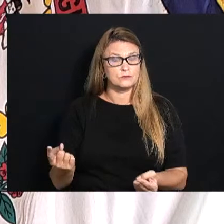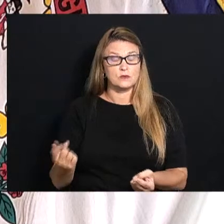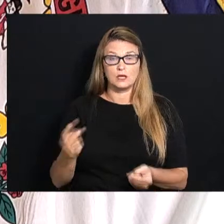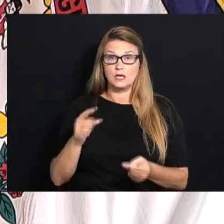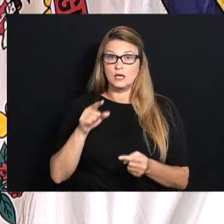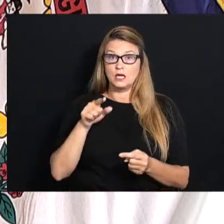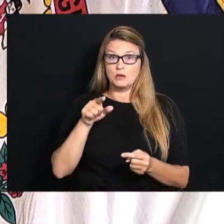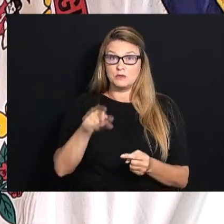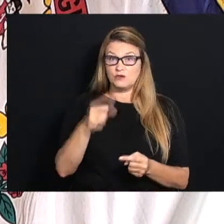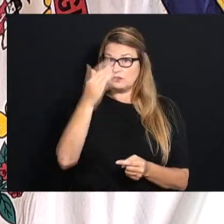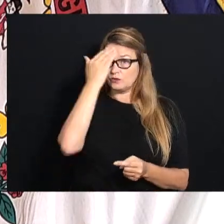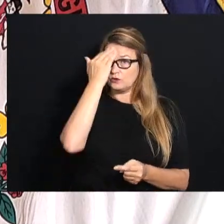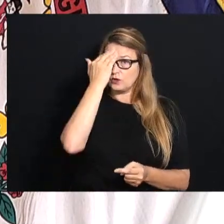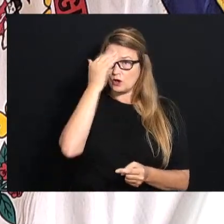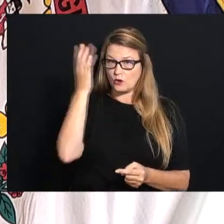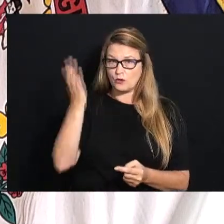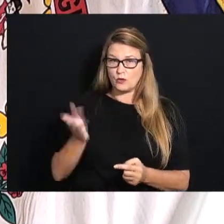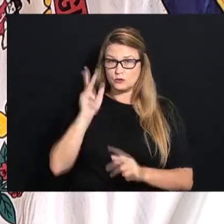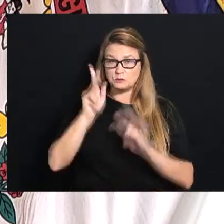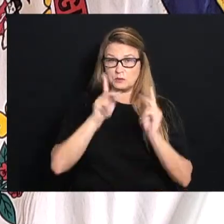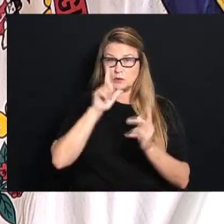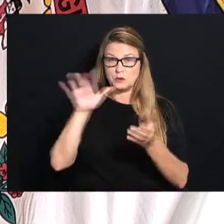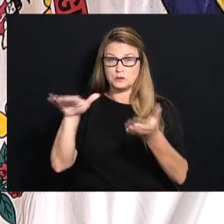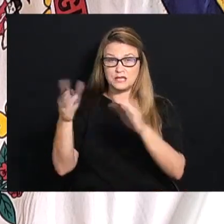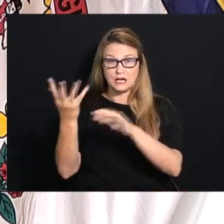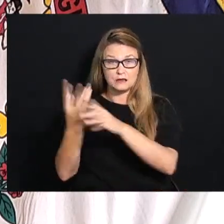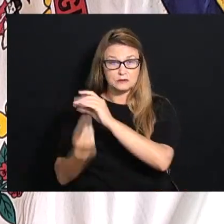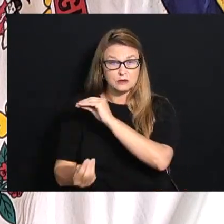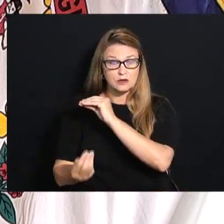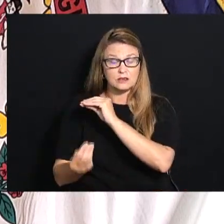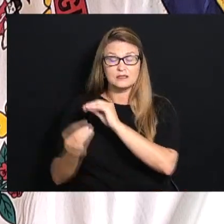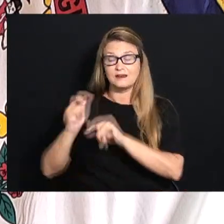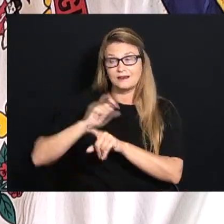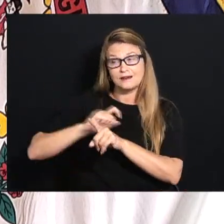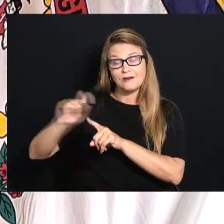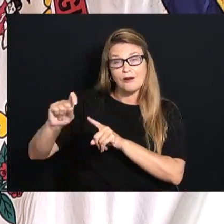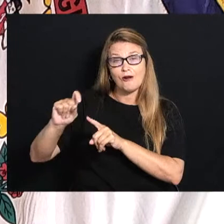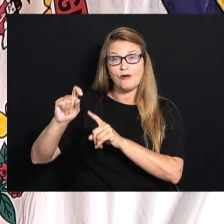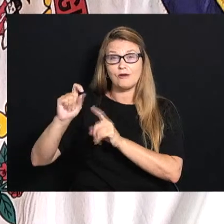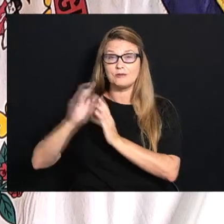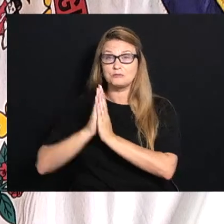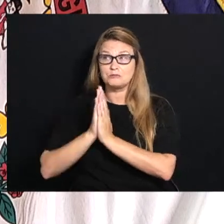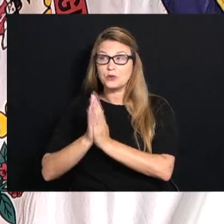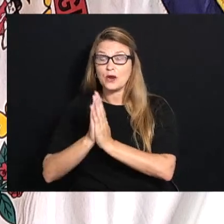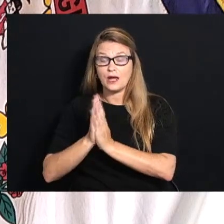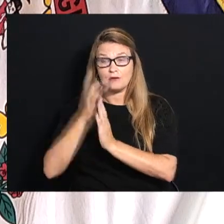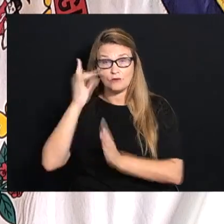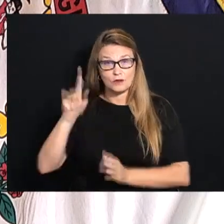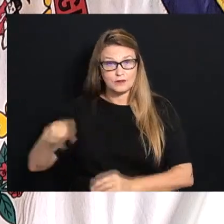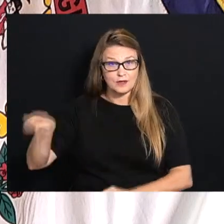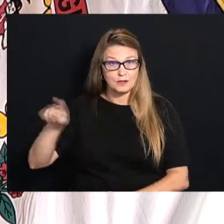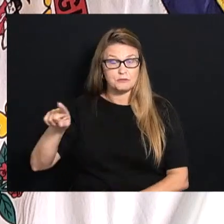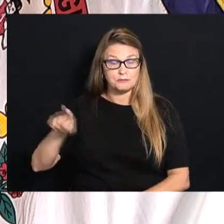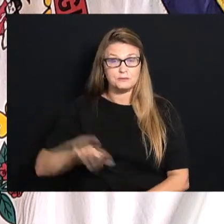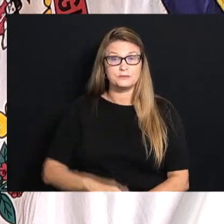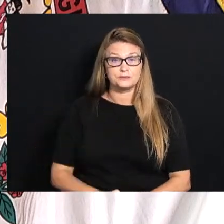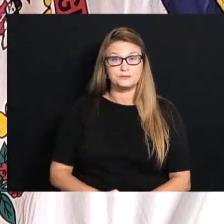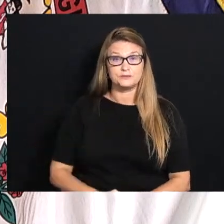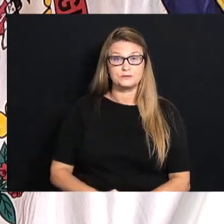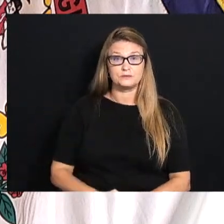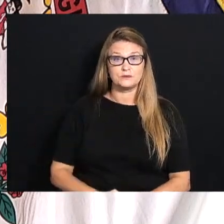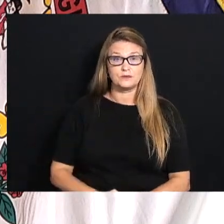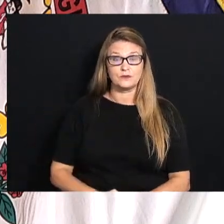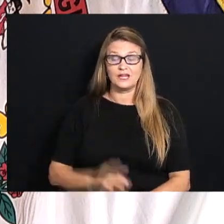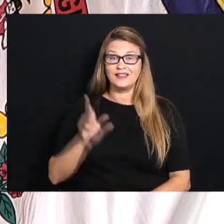know these people, to call them, for crying out loud, to reach out. And if you don't, reach out in prayer. In some way, somehow, they'll know it. They can't